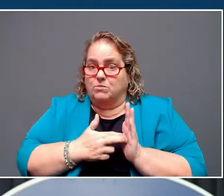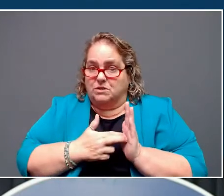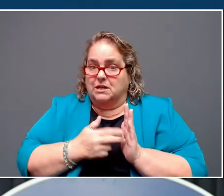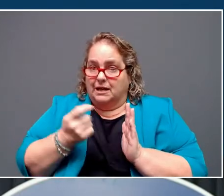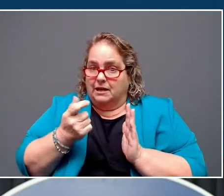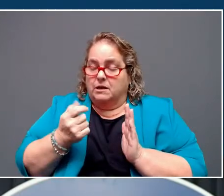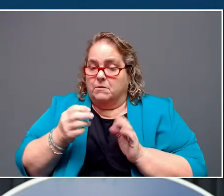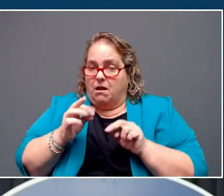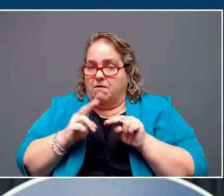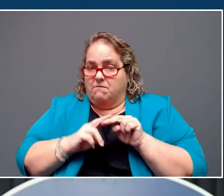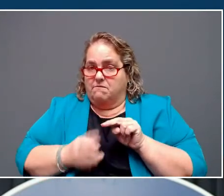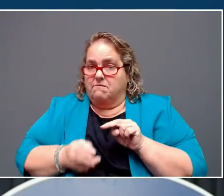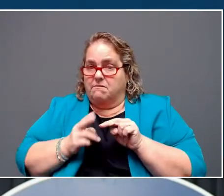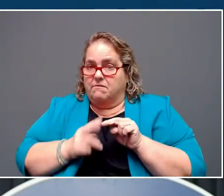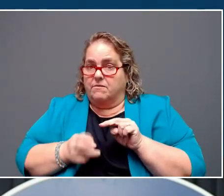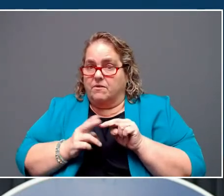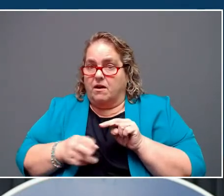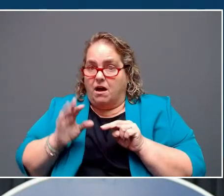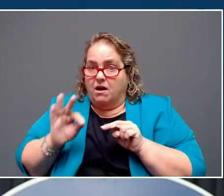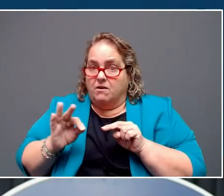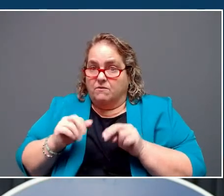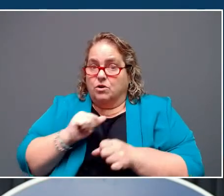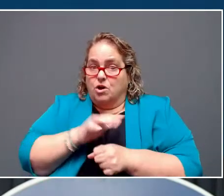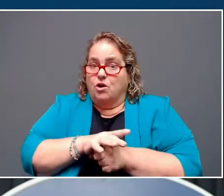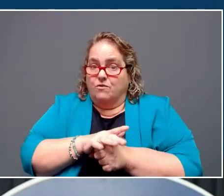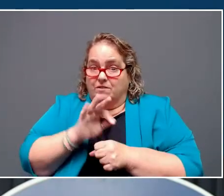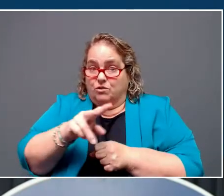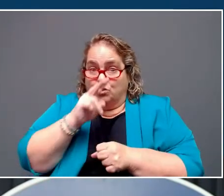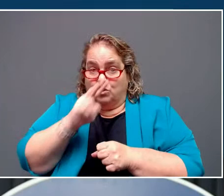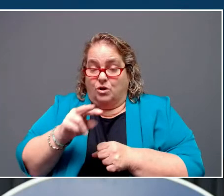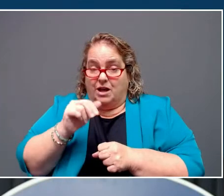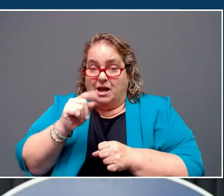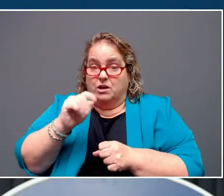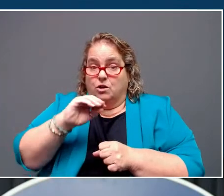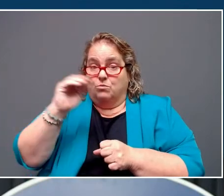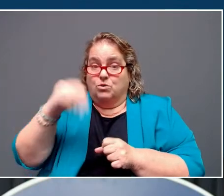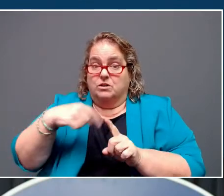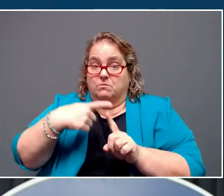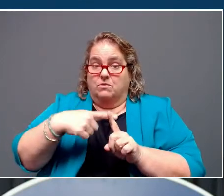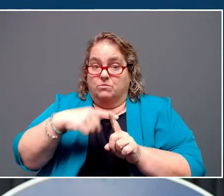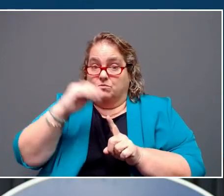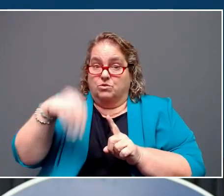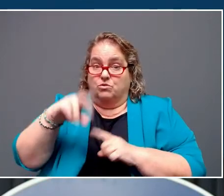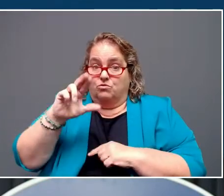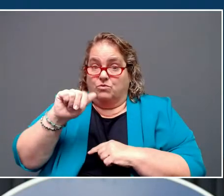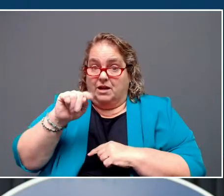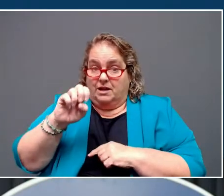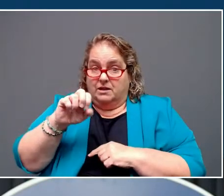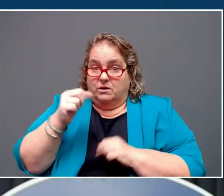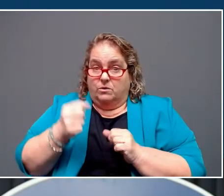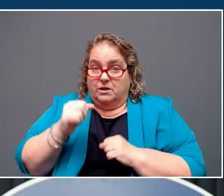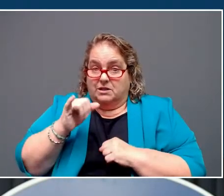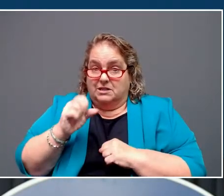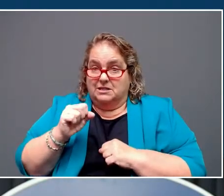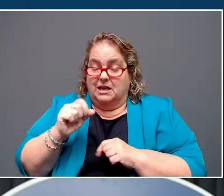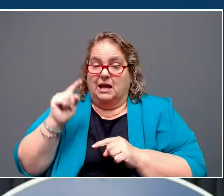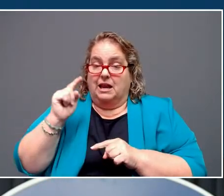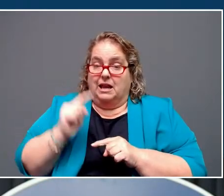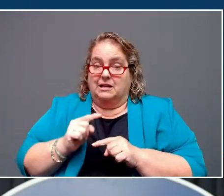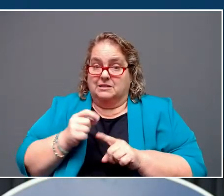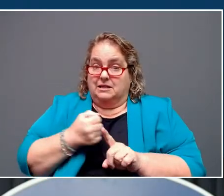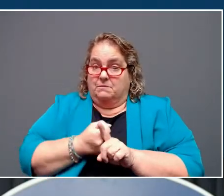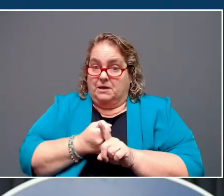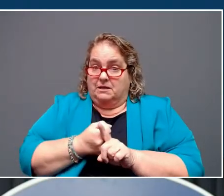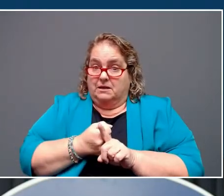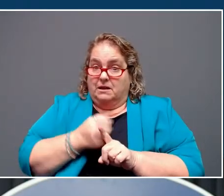downward trend, because if you look at the positivity rate, which is less impacted by the